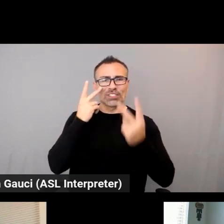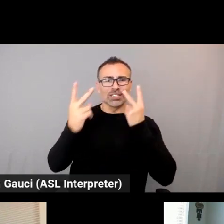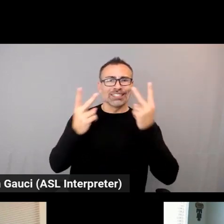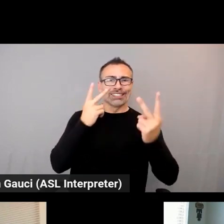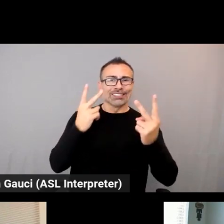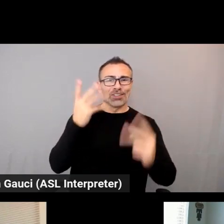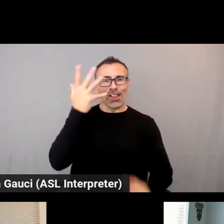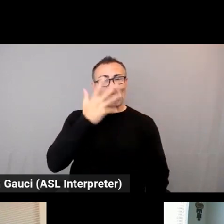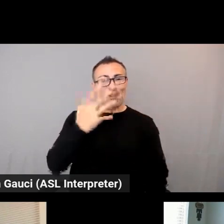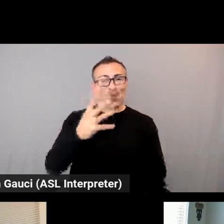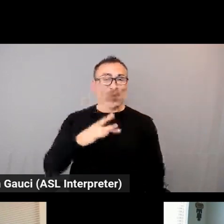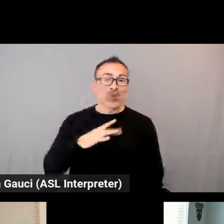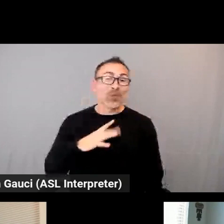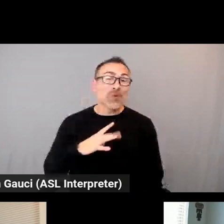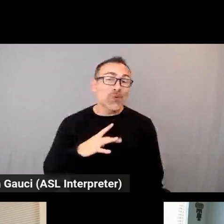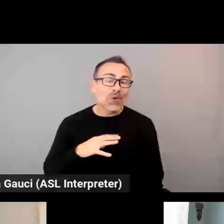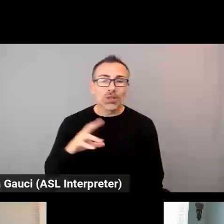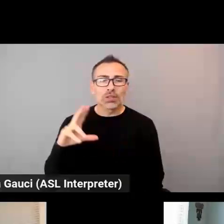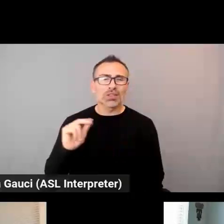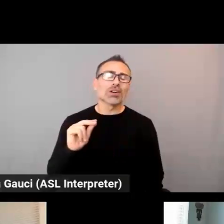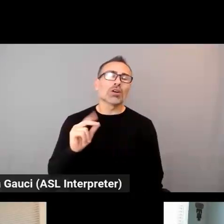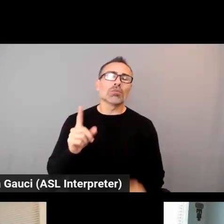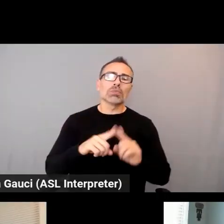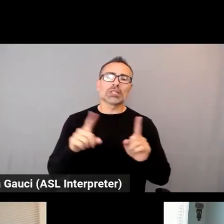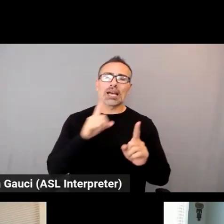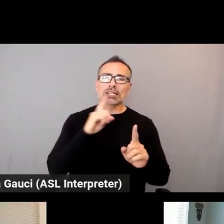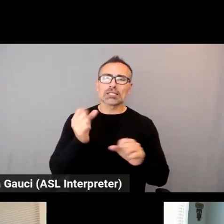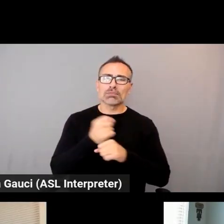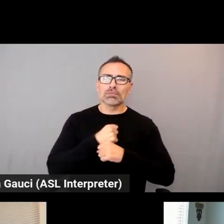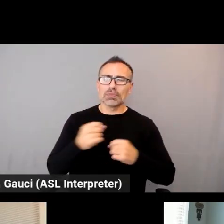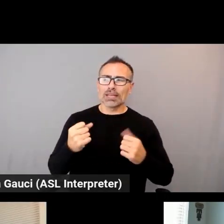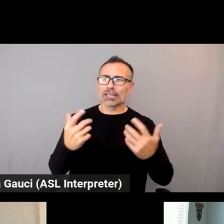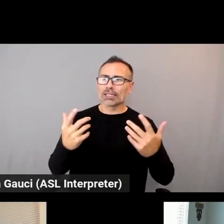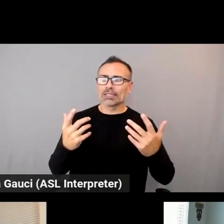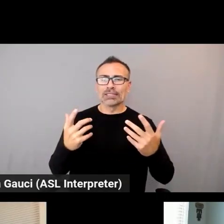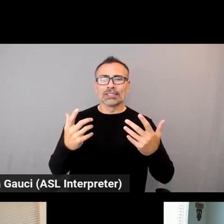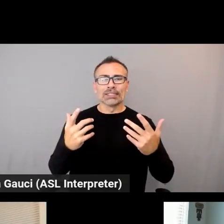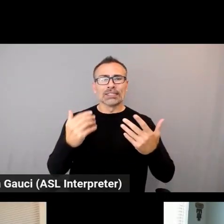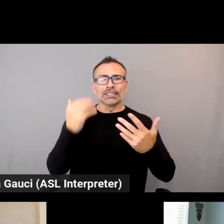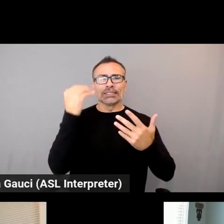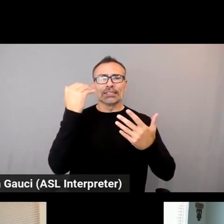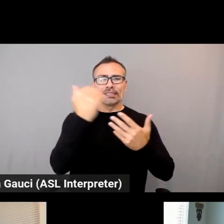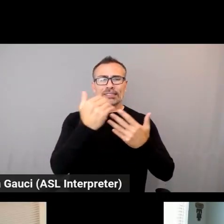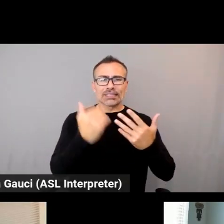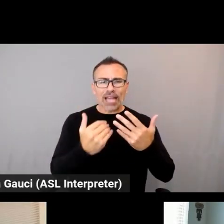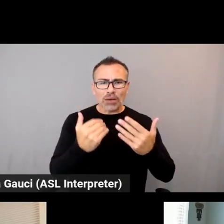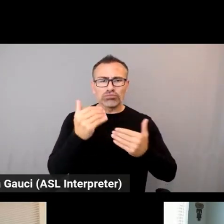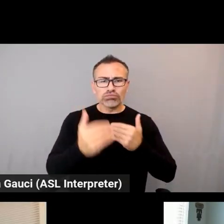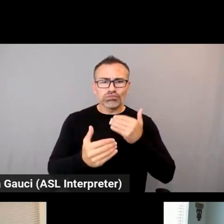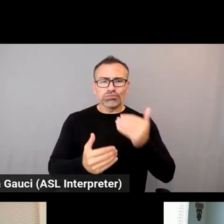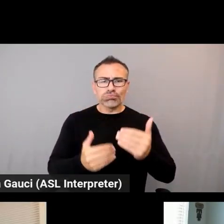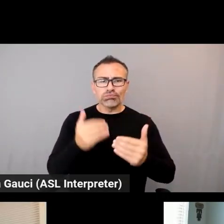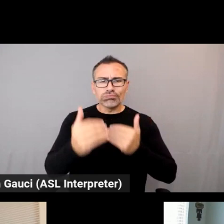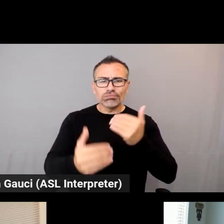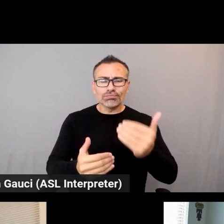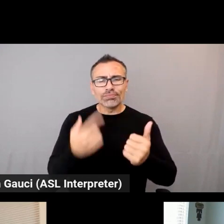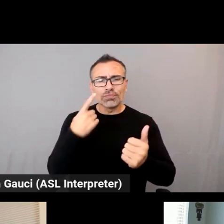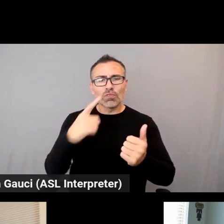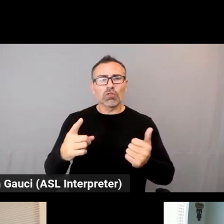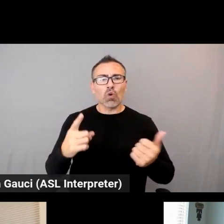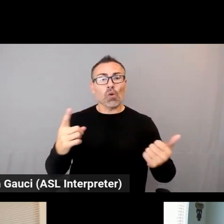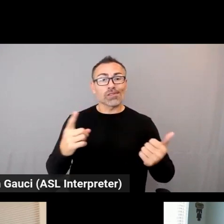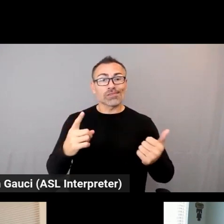shiny, but to actually make actionable steps for incident responders, threat